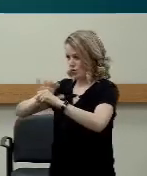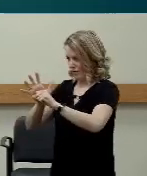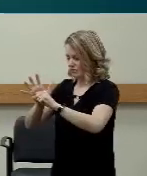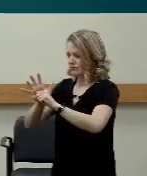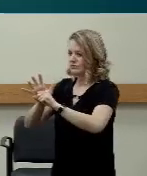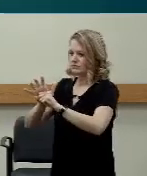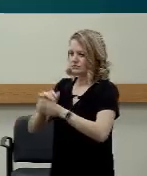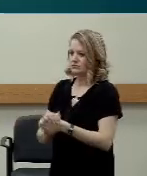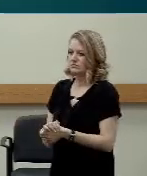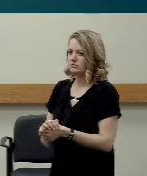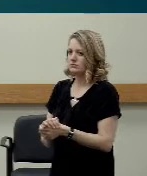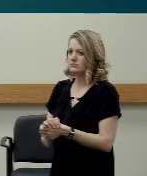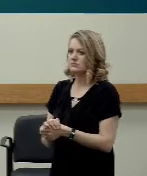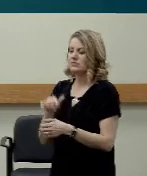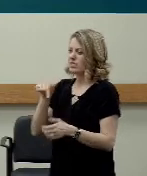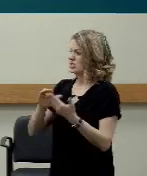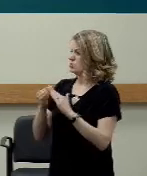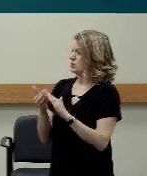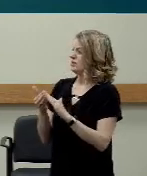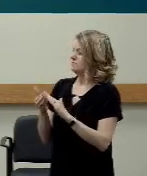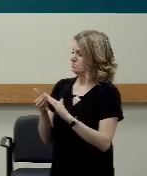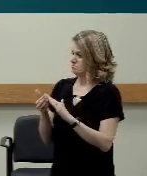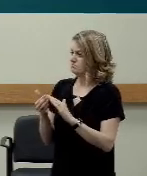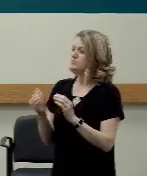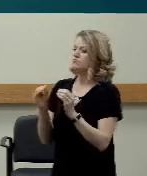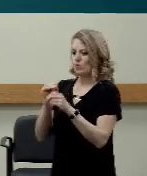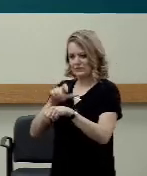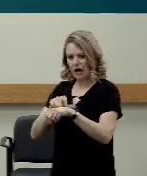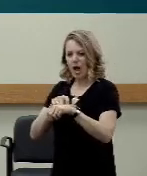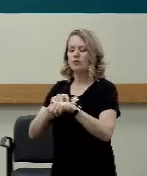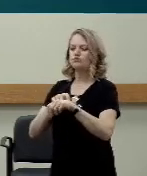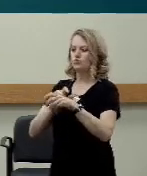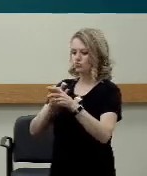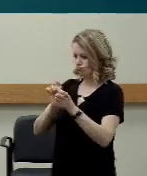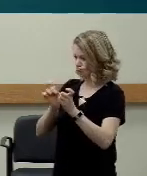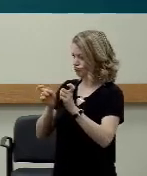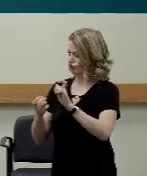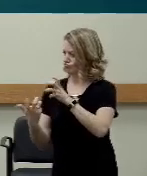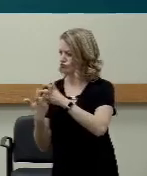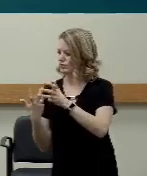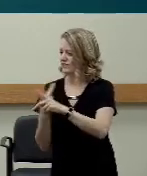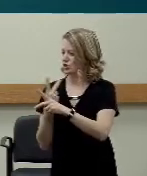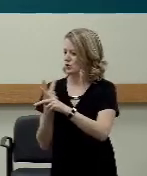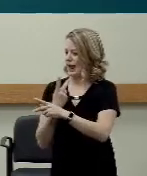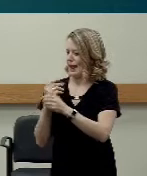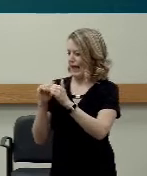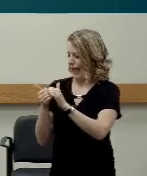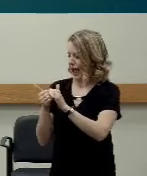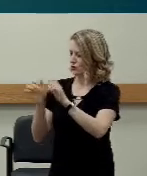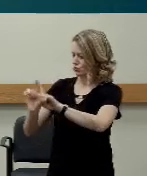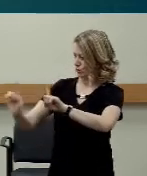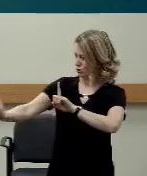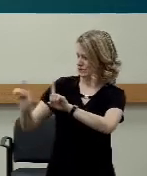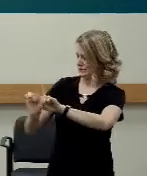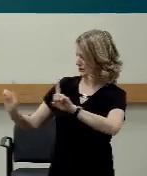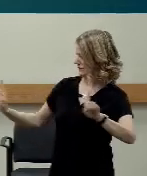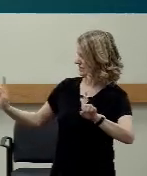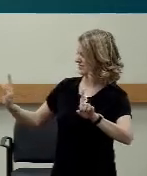The community has had time to adjust to social distancing standards. What we didn't know the definition of 6 weeks